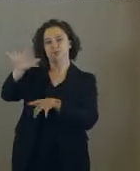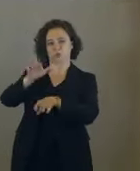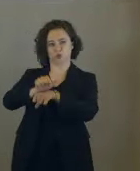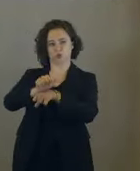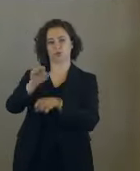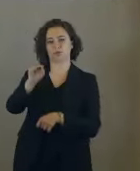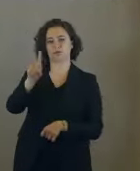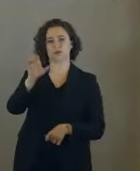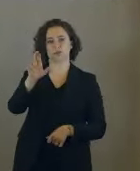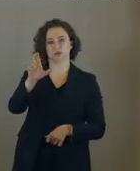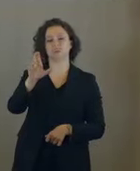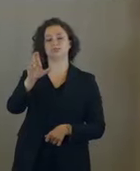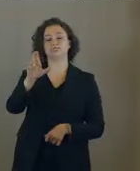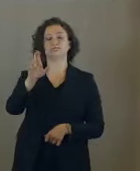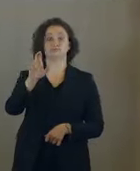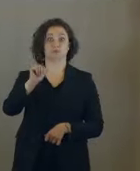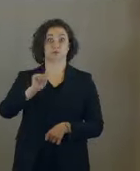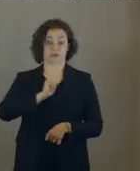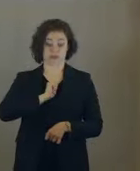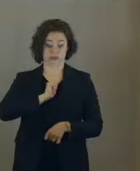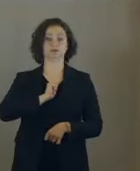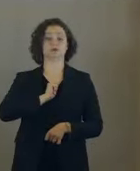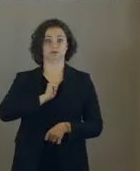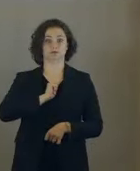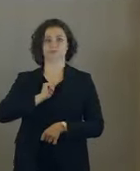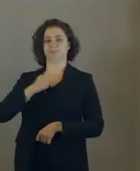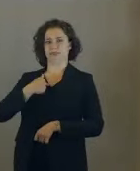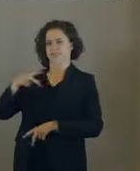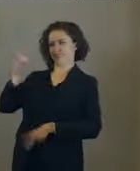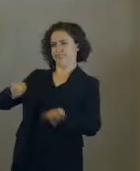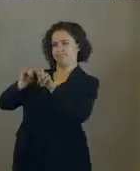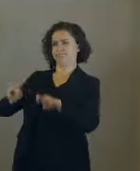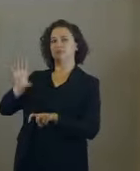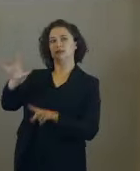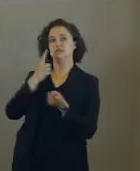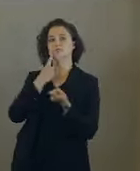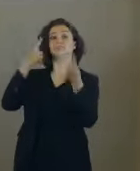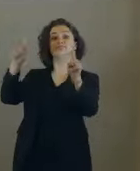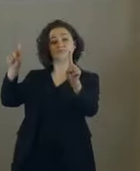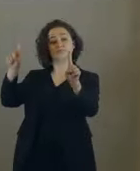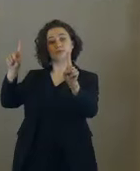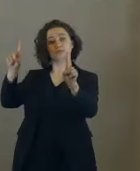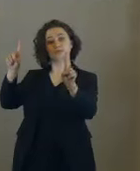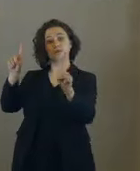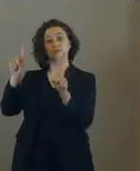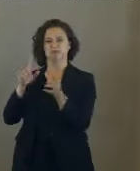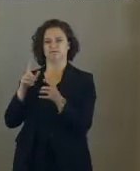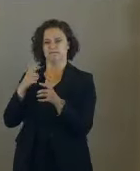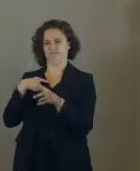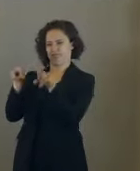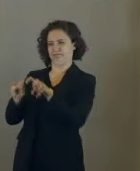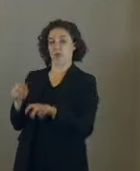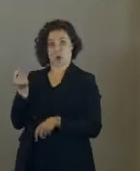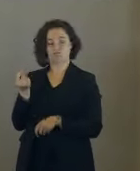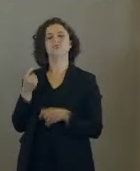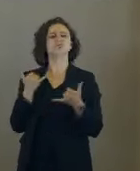department. And I say personally, my evaluation of his successes, have been based upon what we've not only